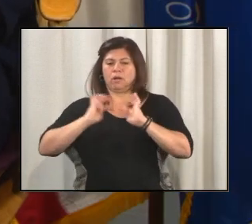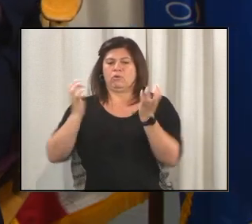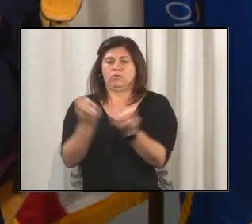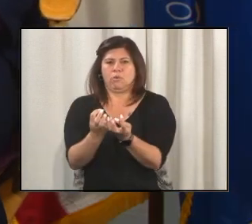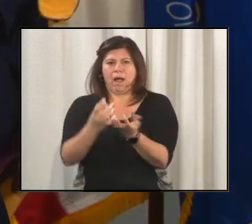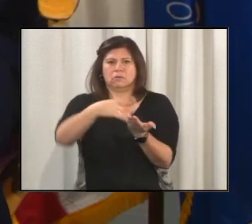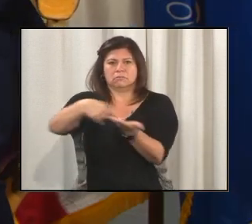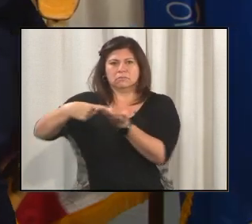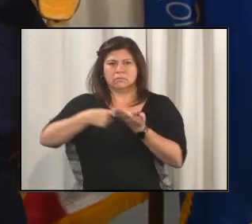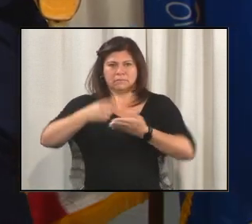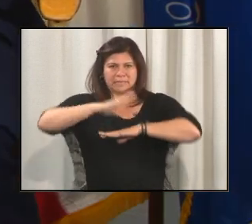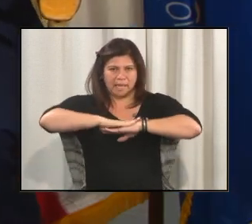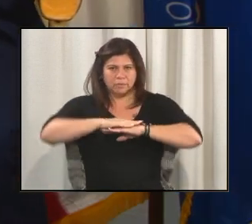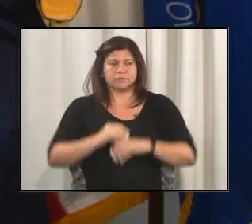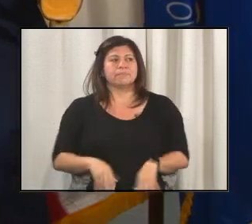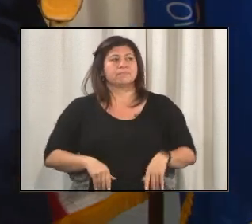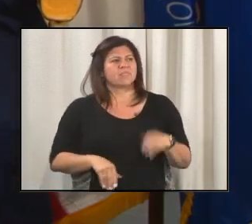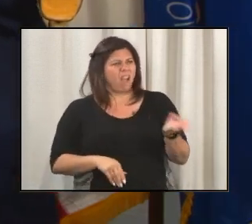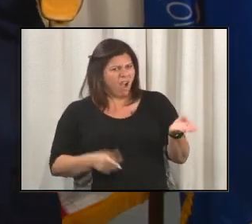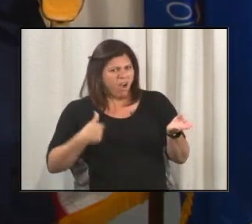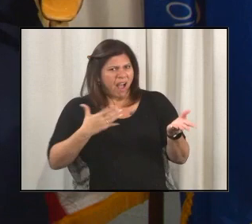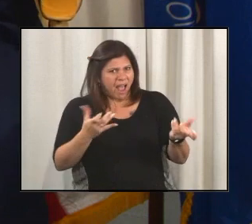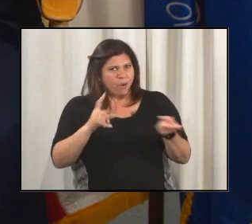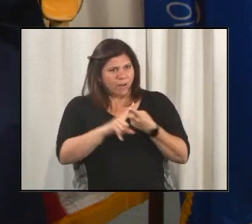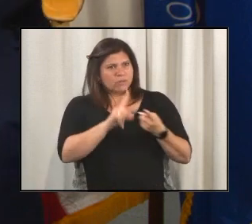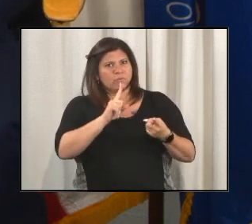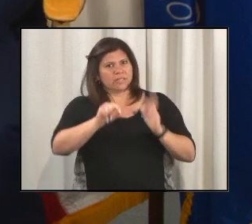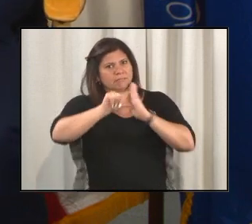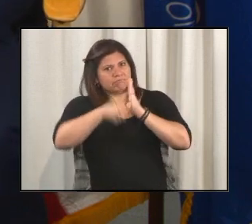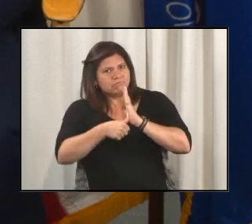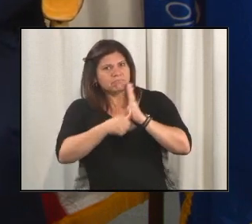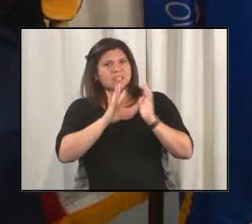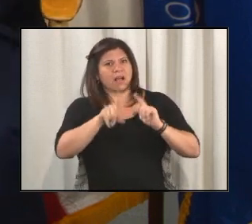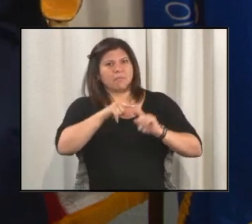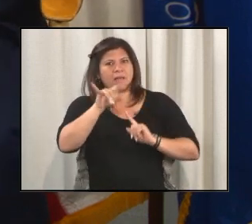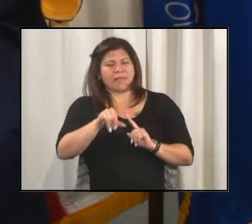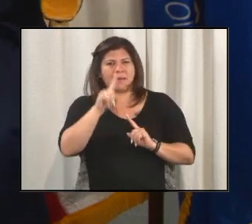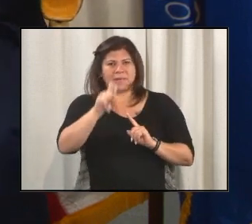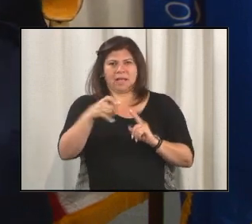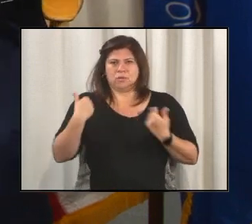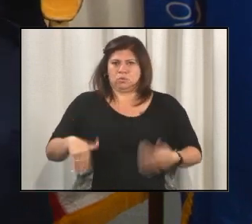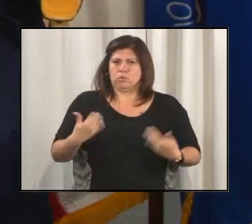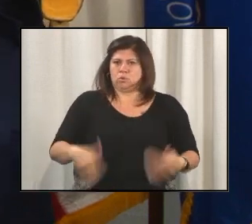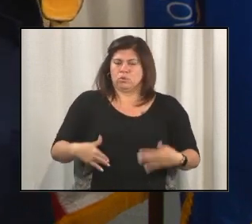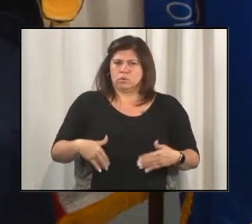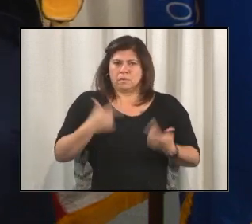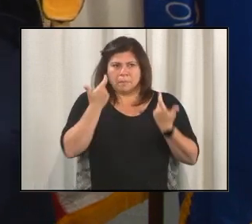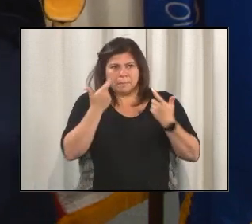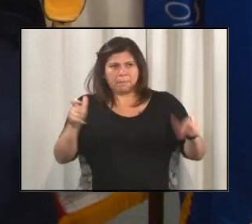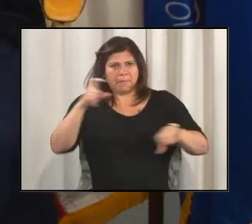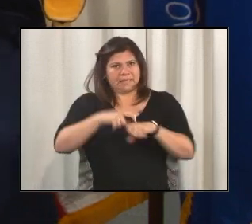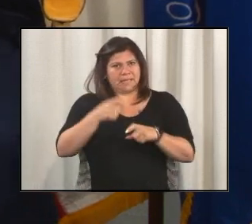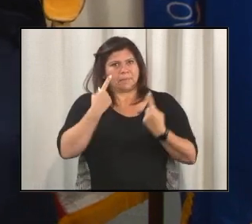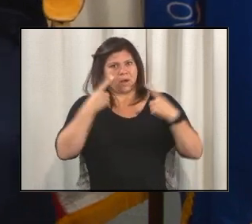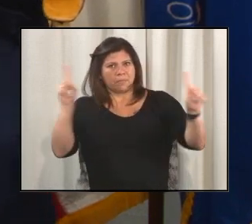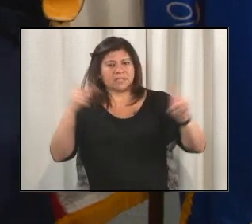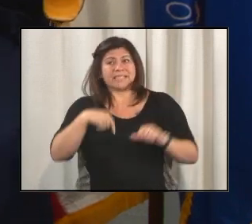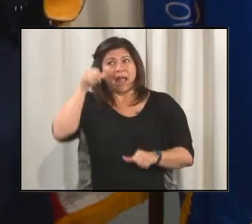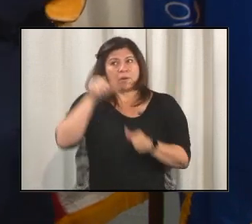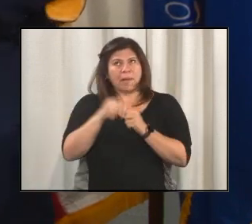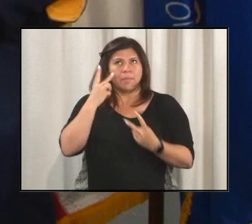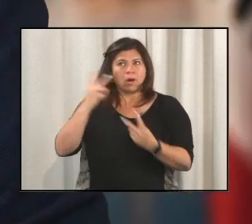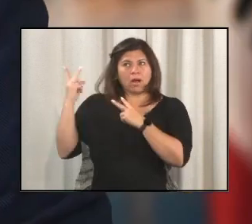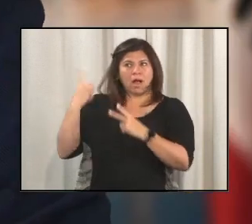So I just want to raise that up because that's an incredible accomplishment. I remember when we were having difficulty with lease